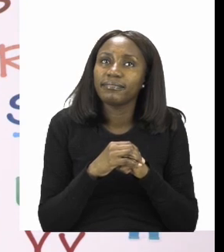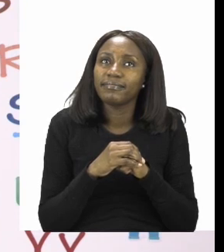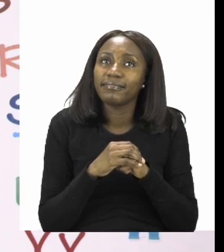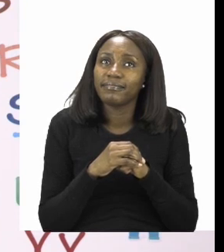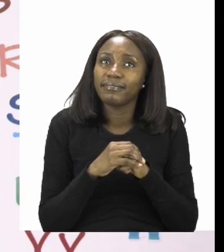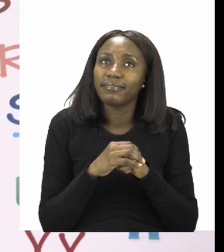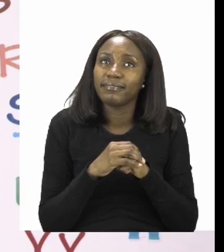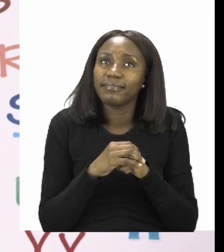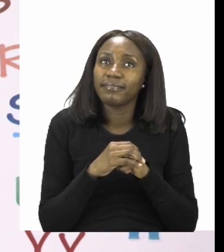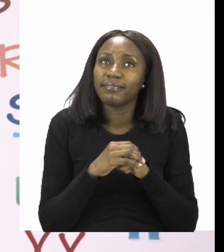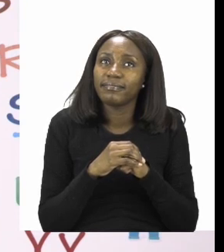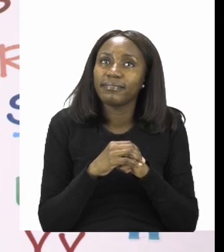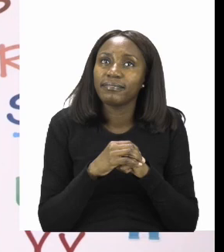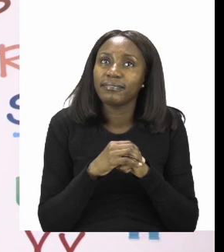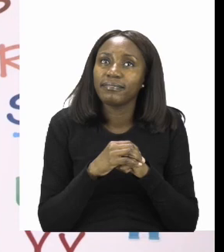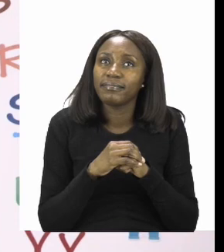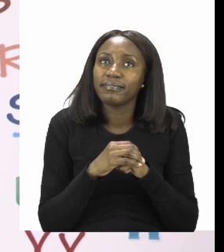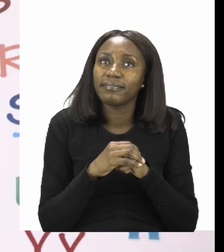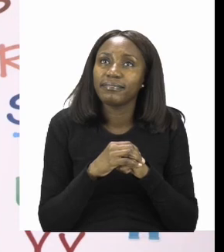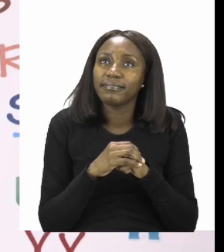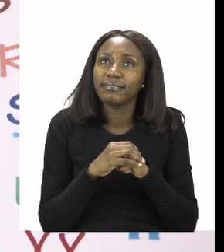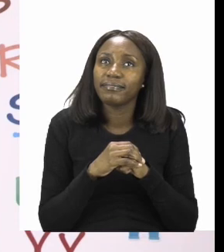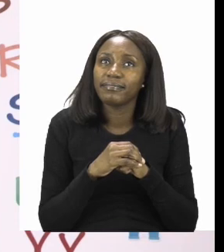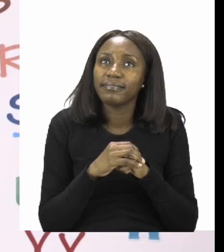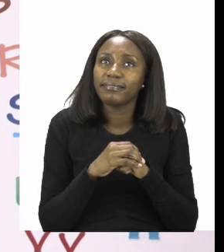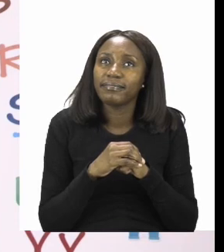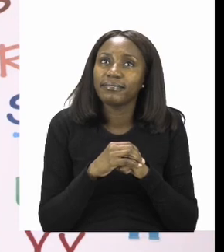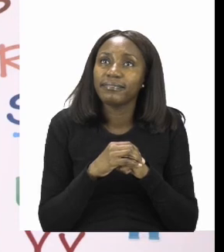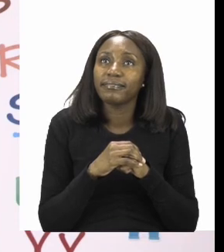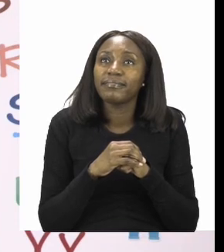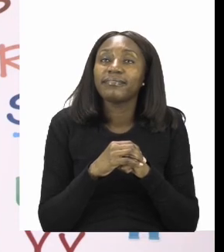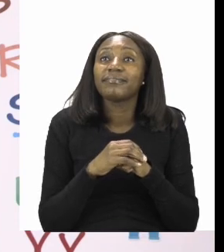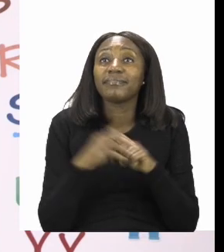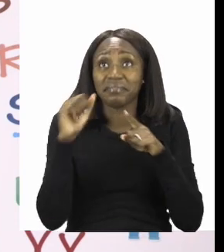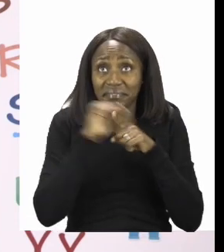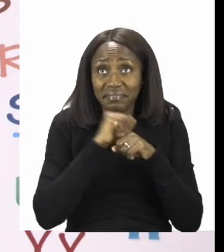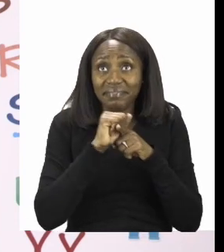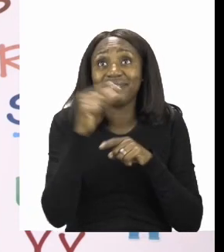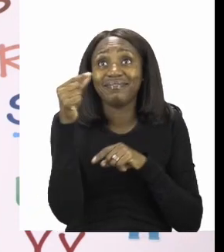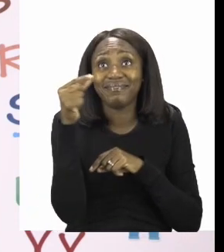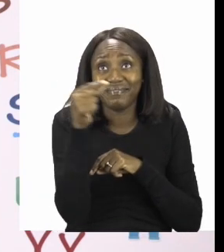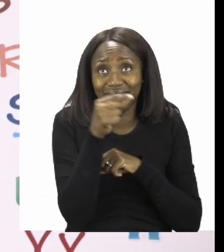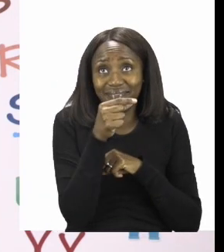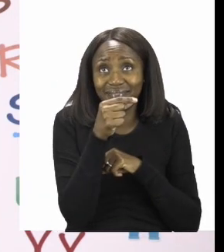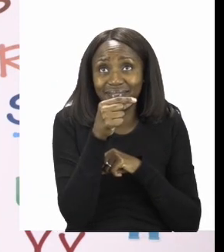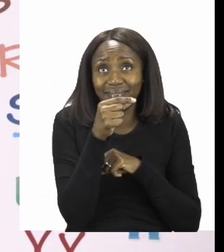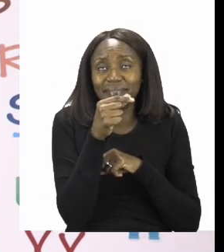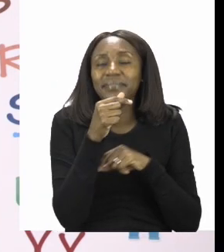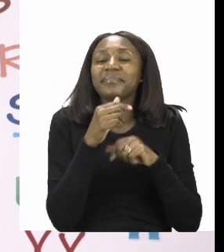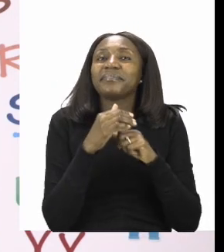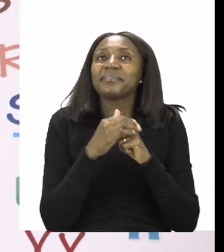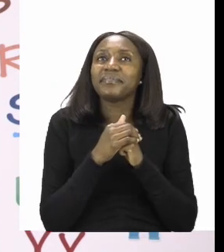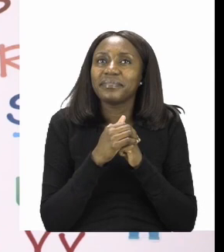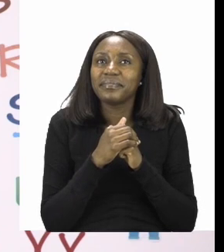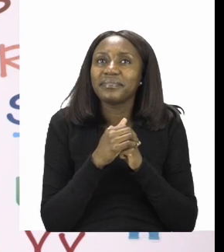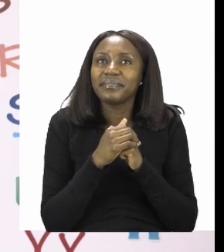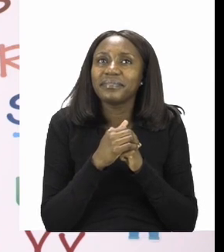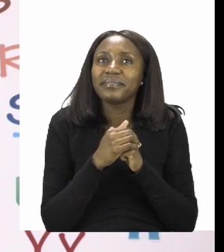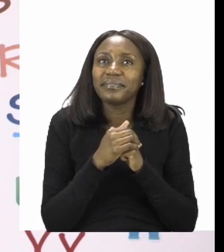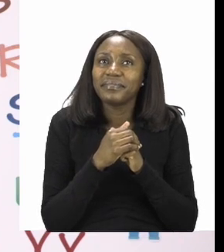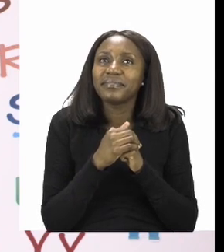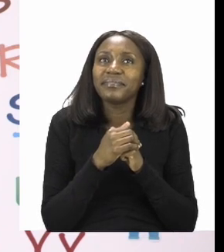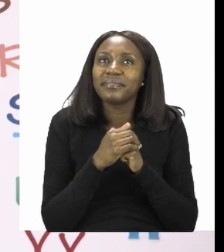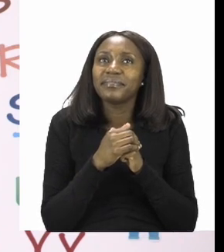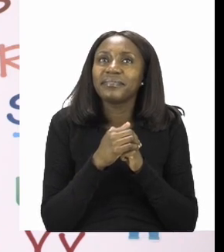up our pencil, and then we make a cross. Now you can see that in your exercise